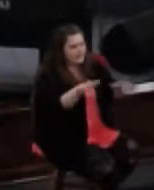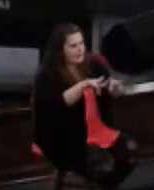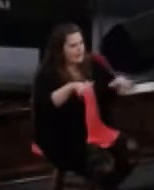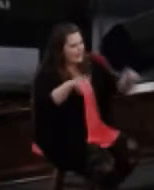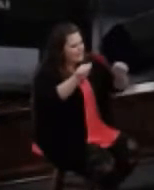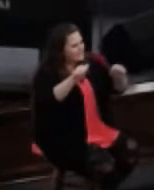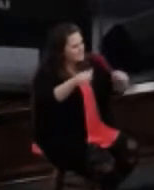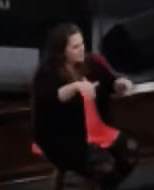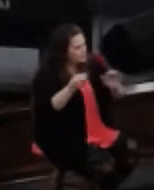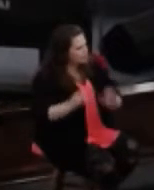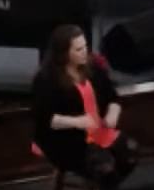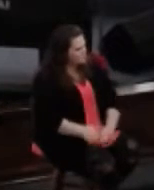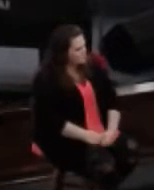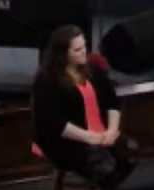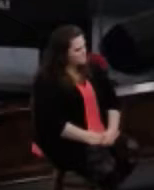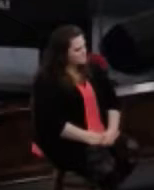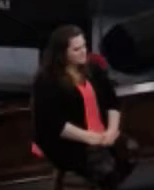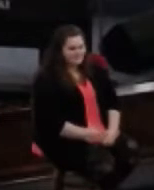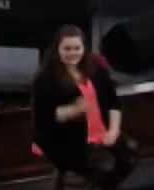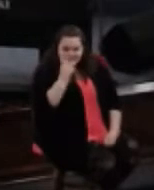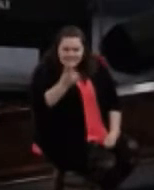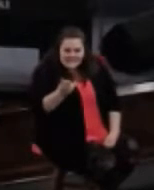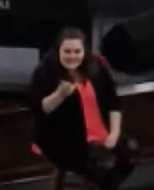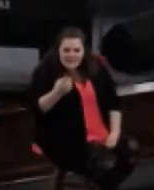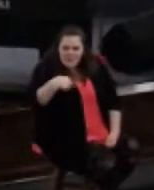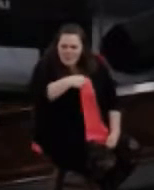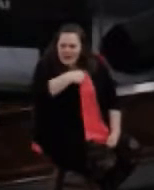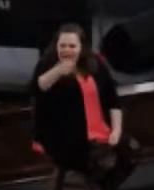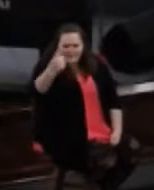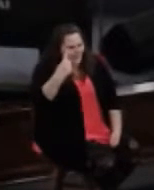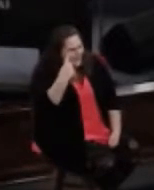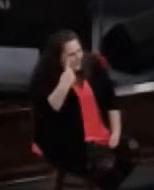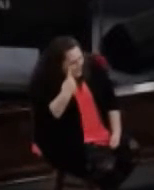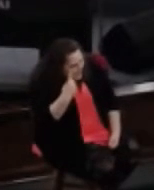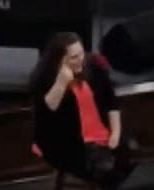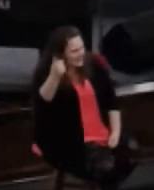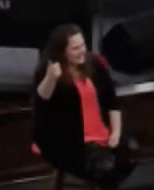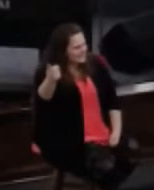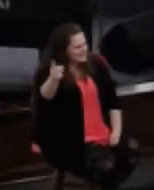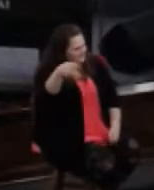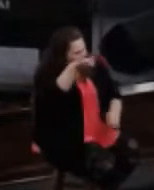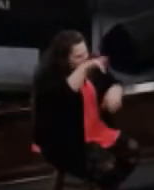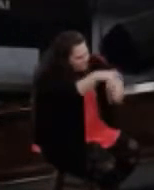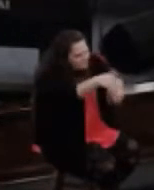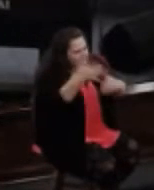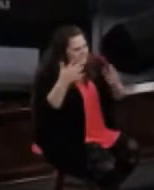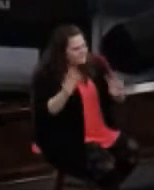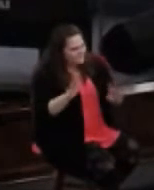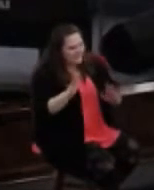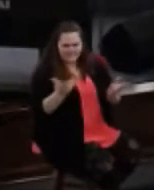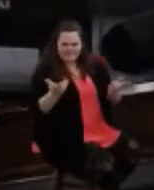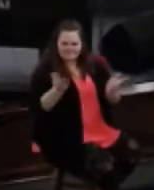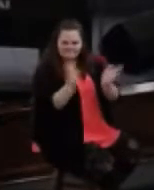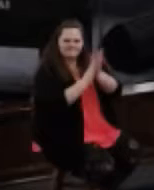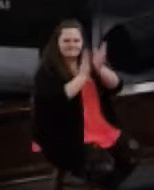An empty tomb. See, we got an eyewitness. Thank you, Cindy.